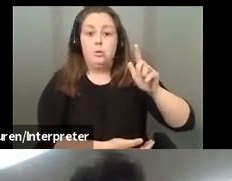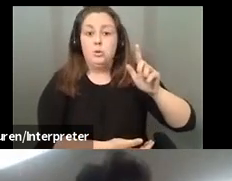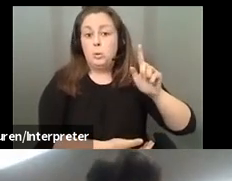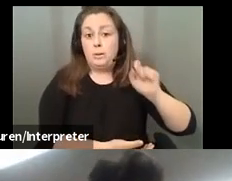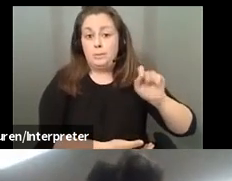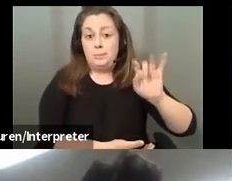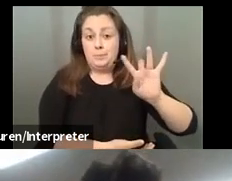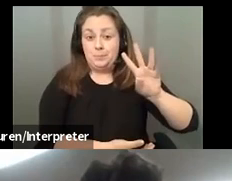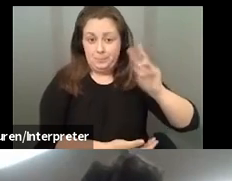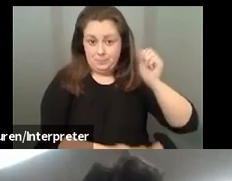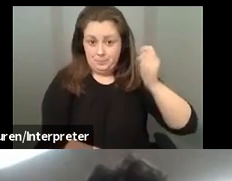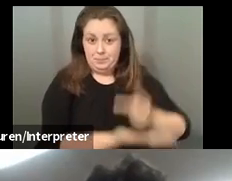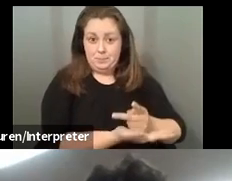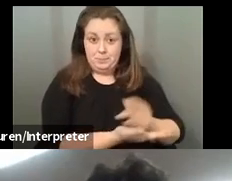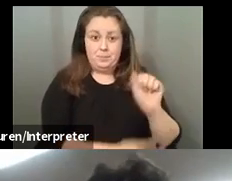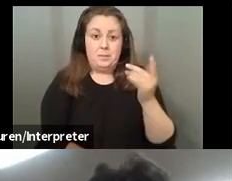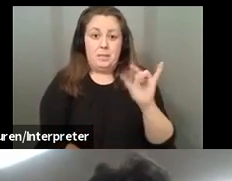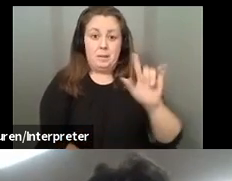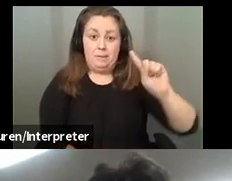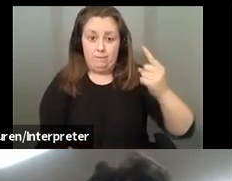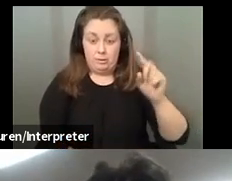$275,621.86. April 1st, 2021,